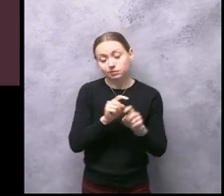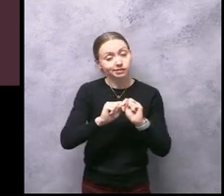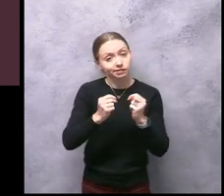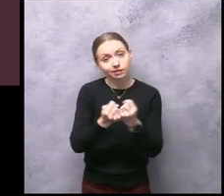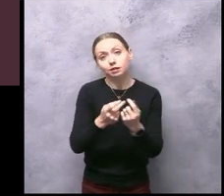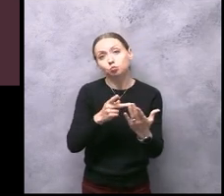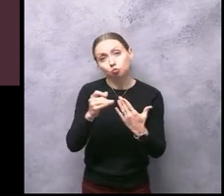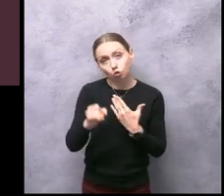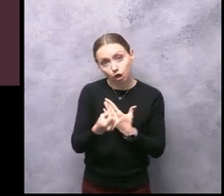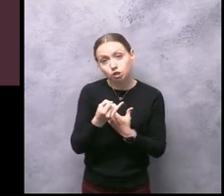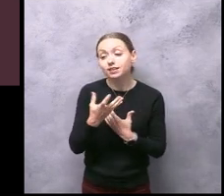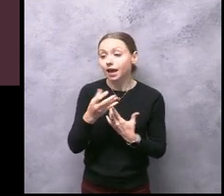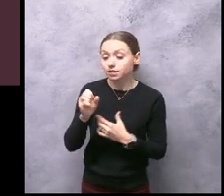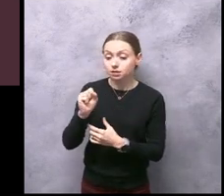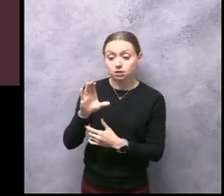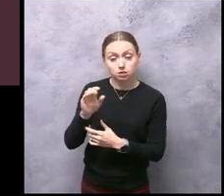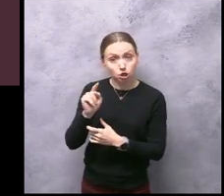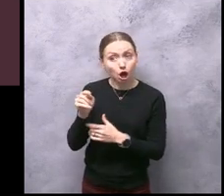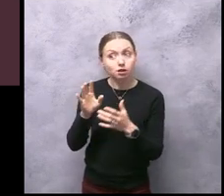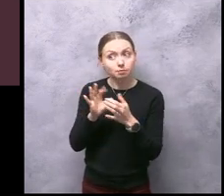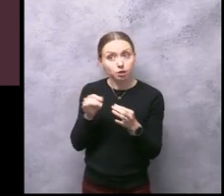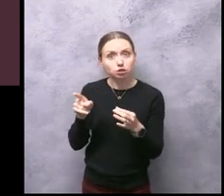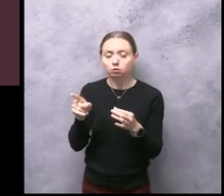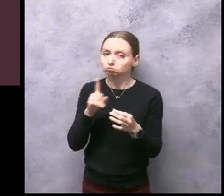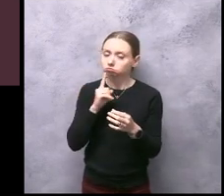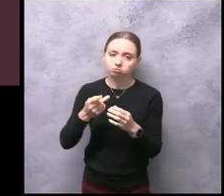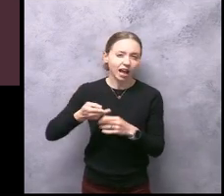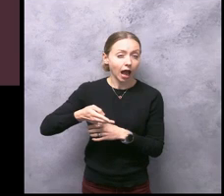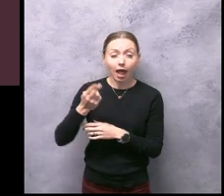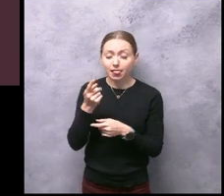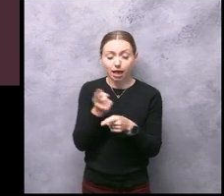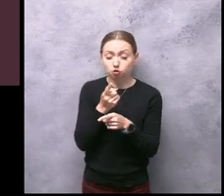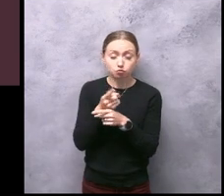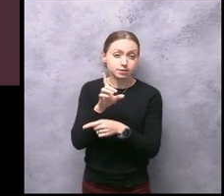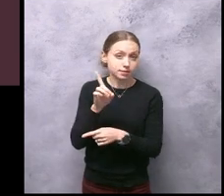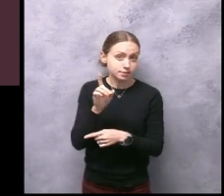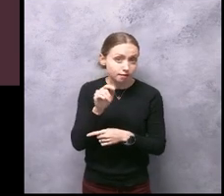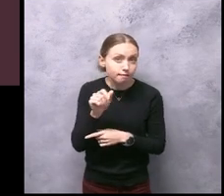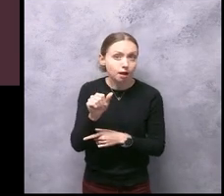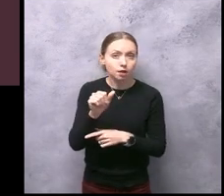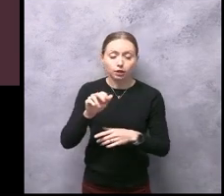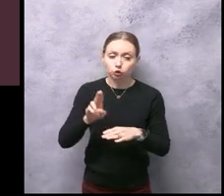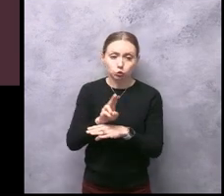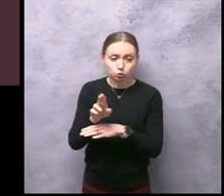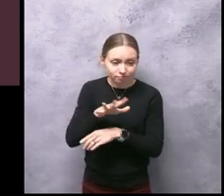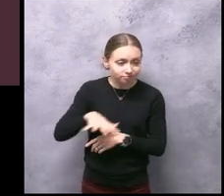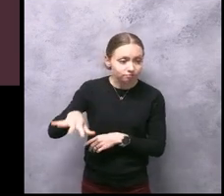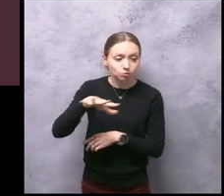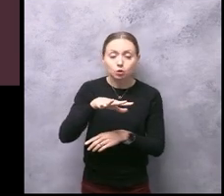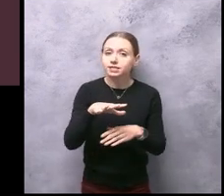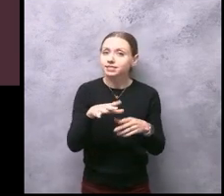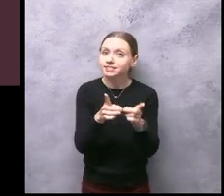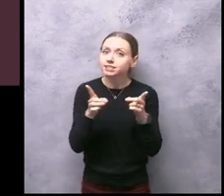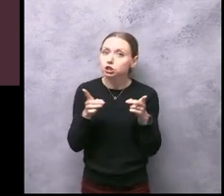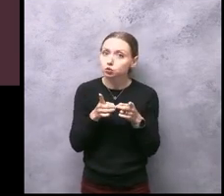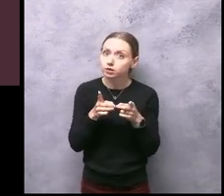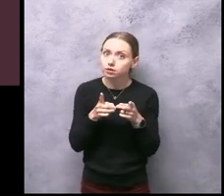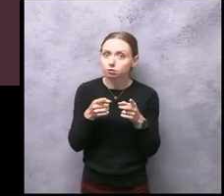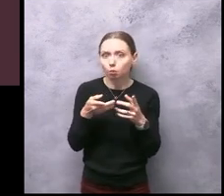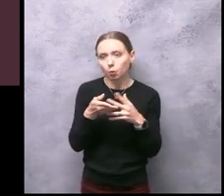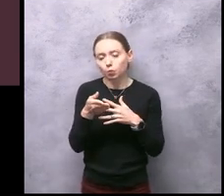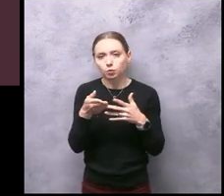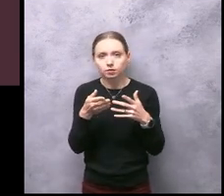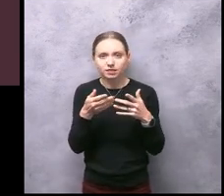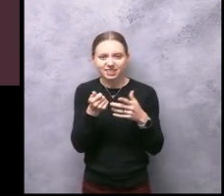as Scott mentioned, highly accurate data that is used widely throughout the district by several different